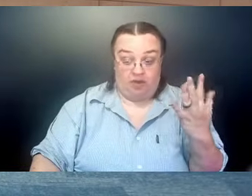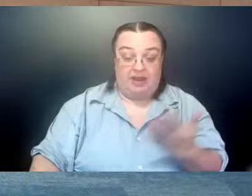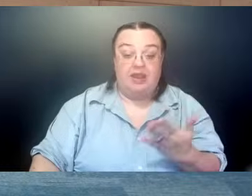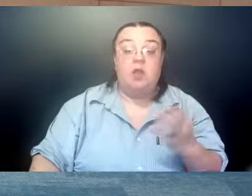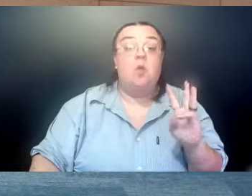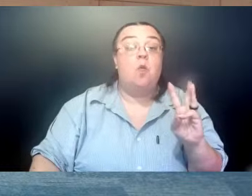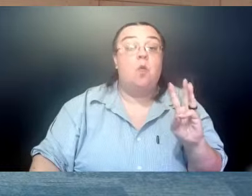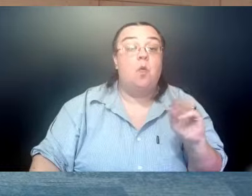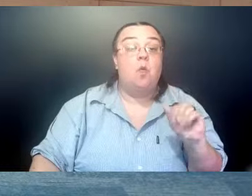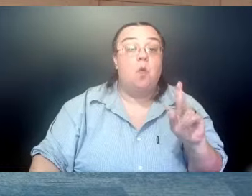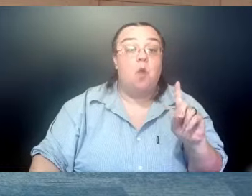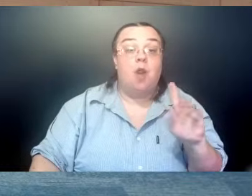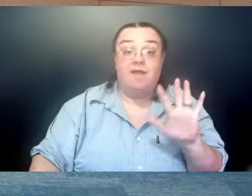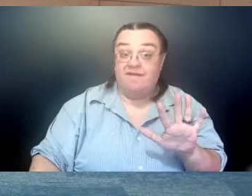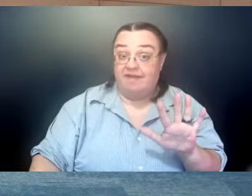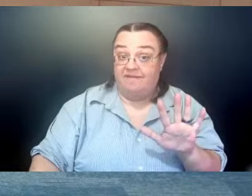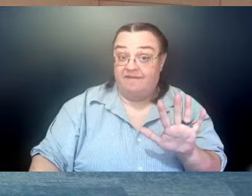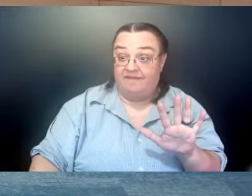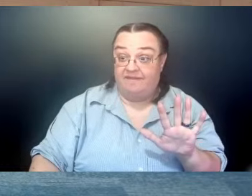5?